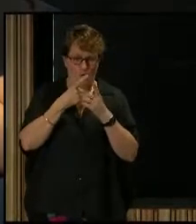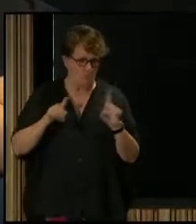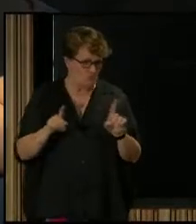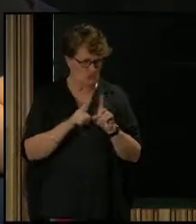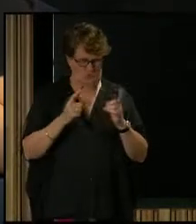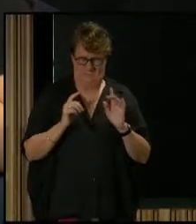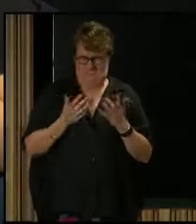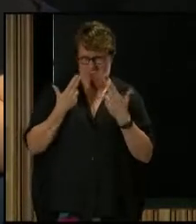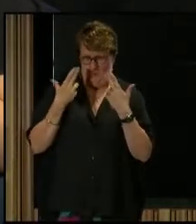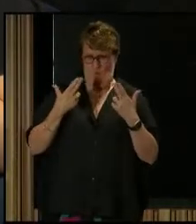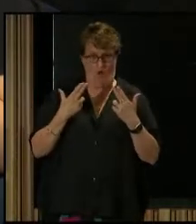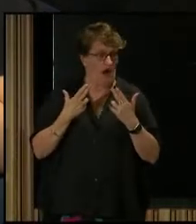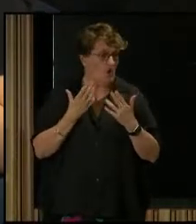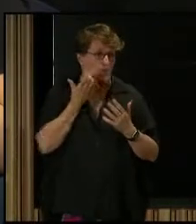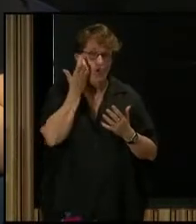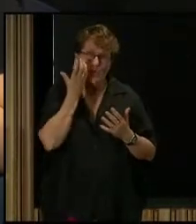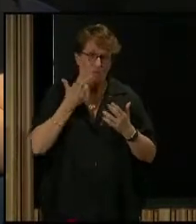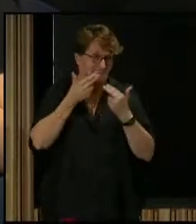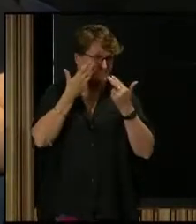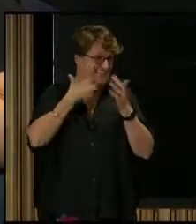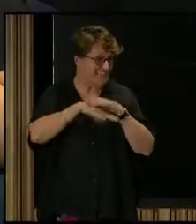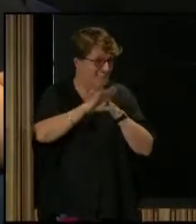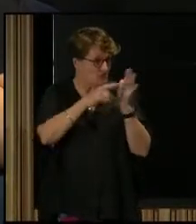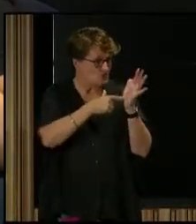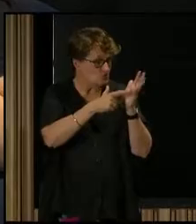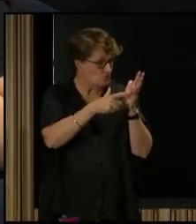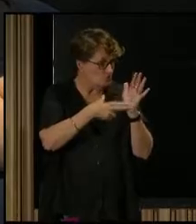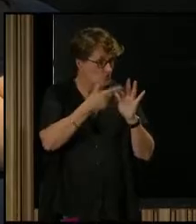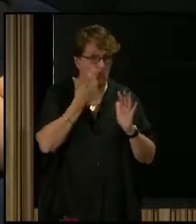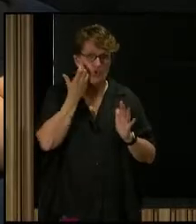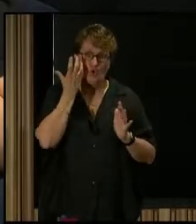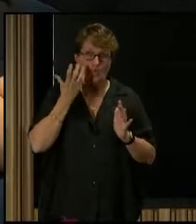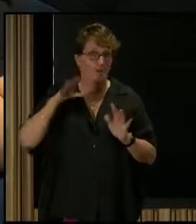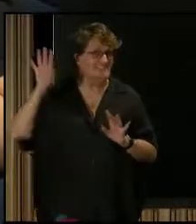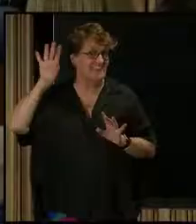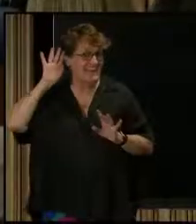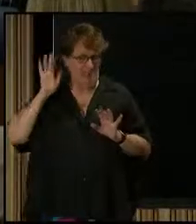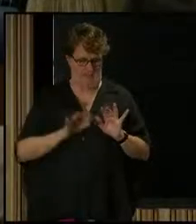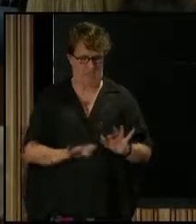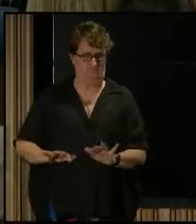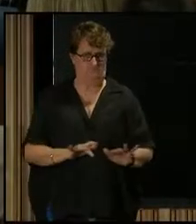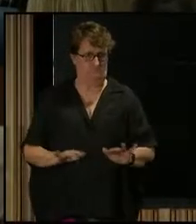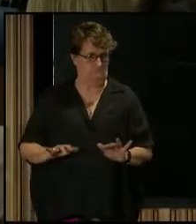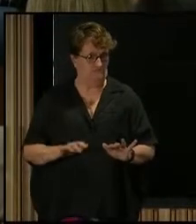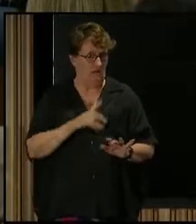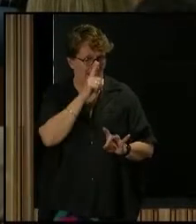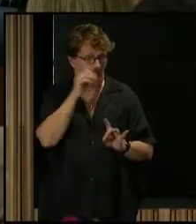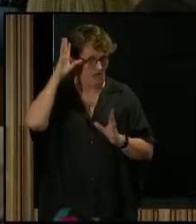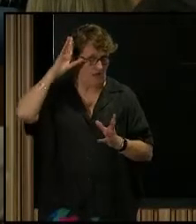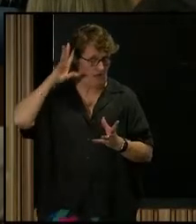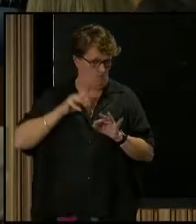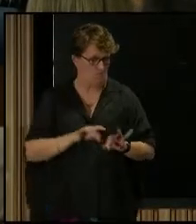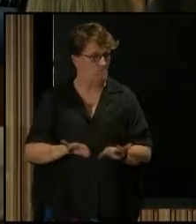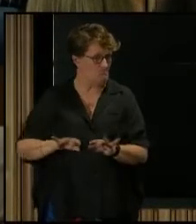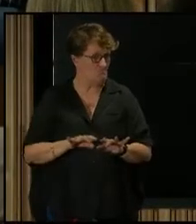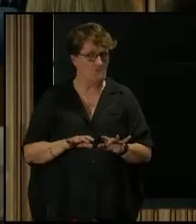sing in tune, and I've always been able to hear a song and play it on the piano immediately. Like, I can just contextualize sounds. And I was